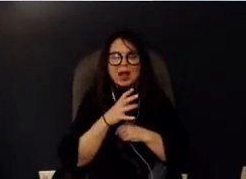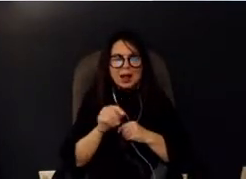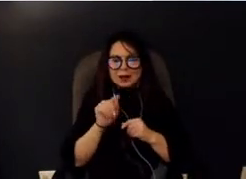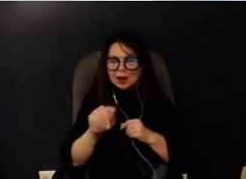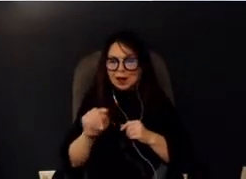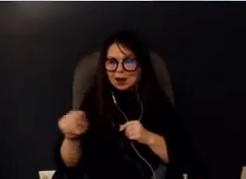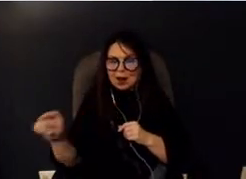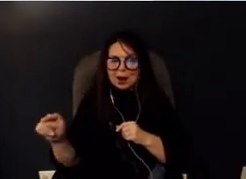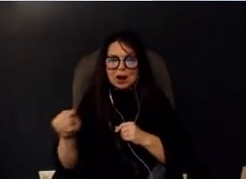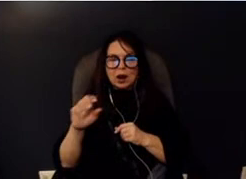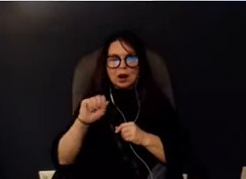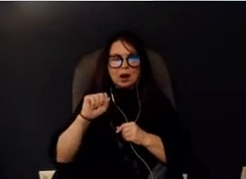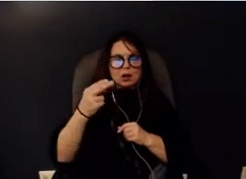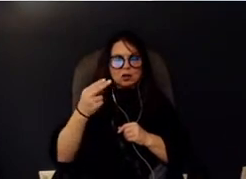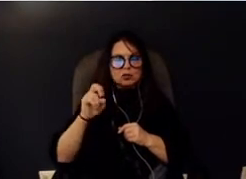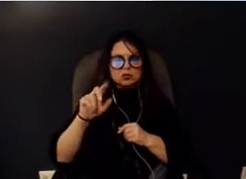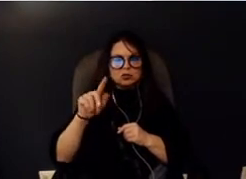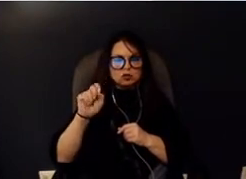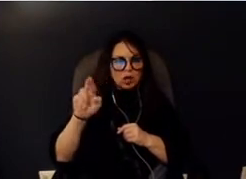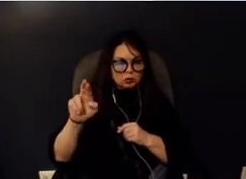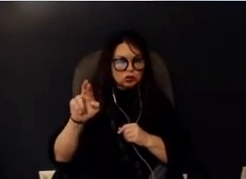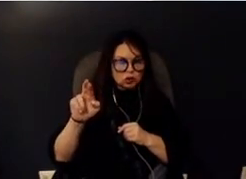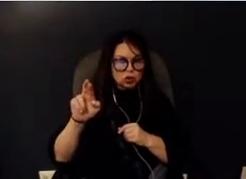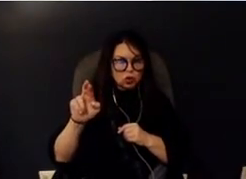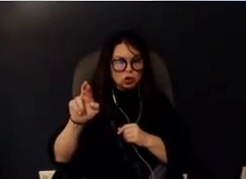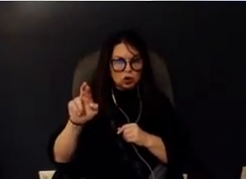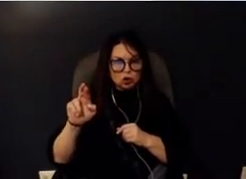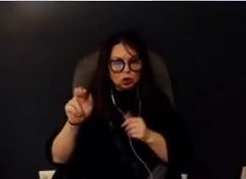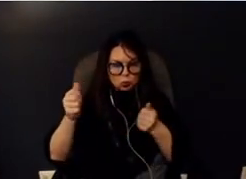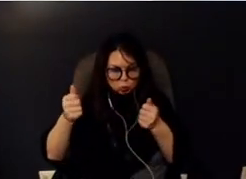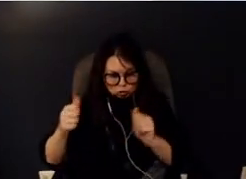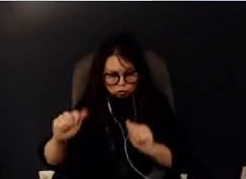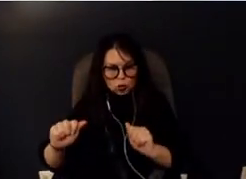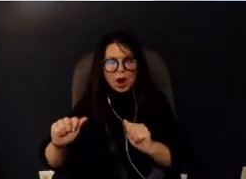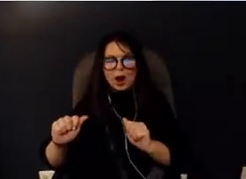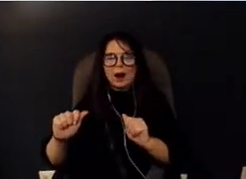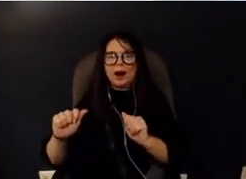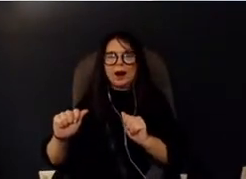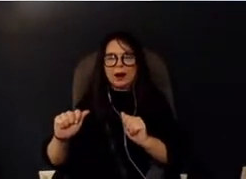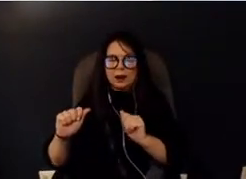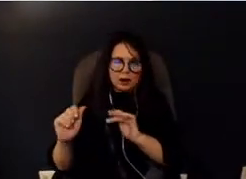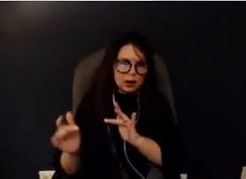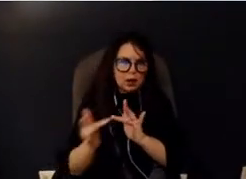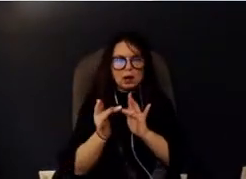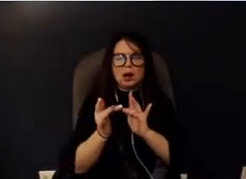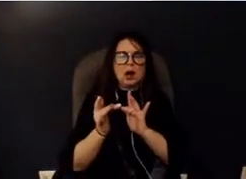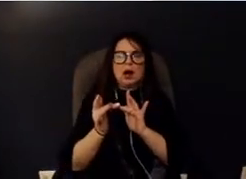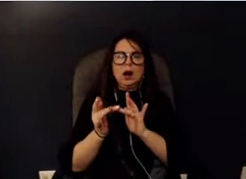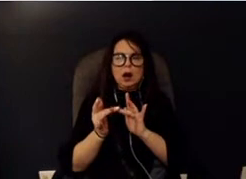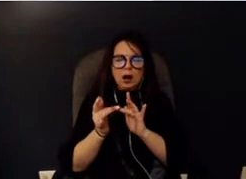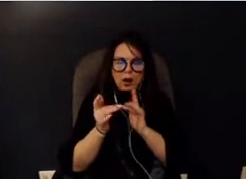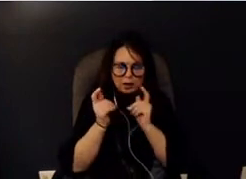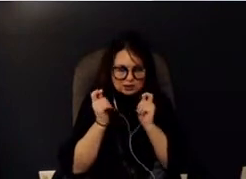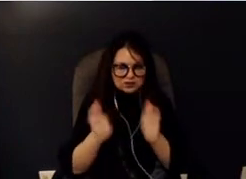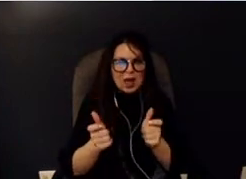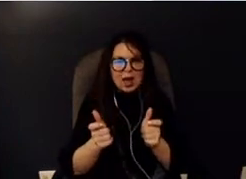shelters that we are trying to get online as absolutely quickly as possible, none of them are